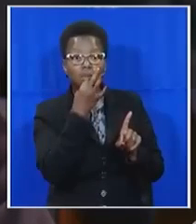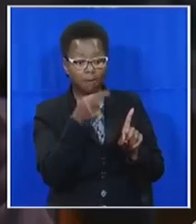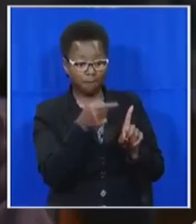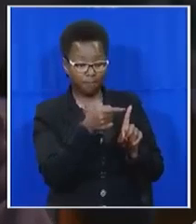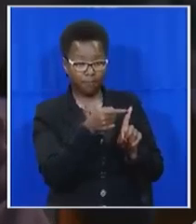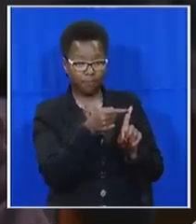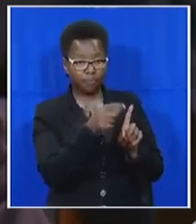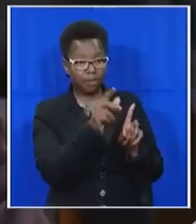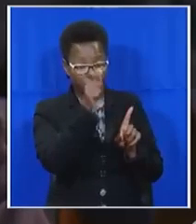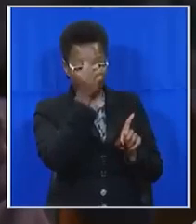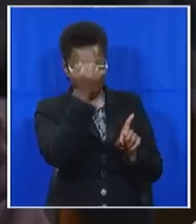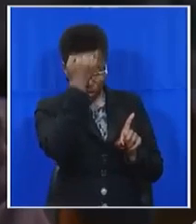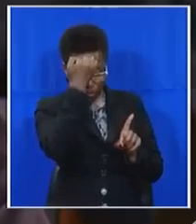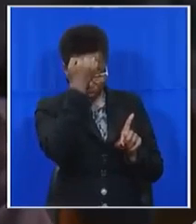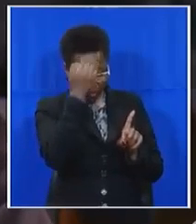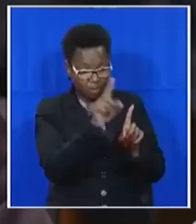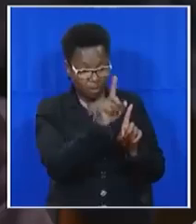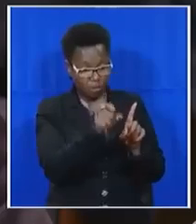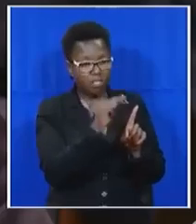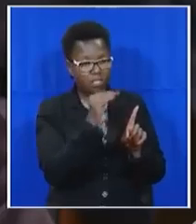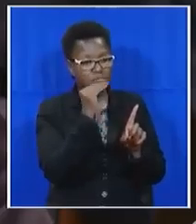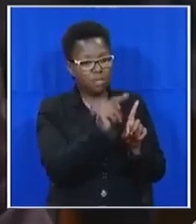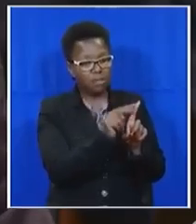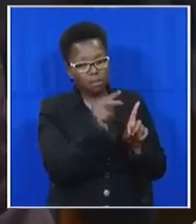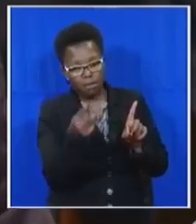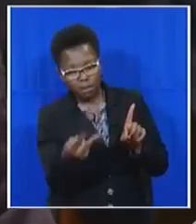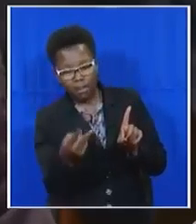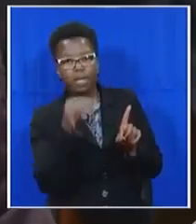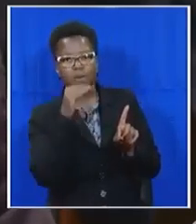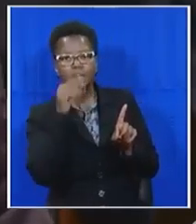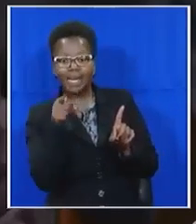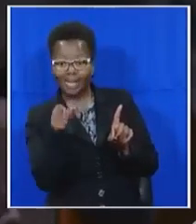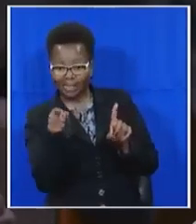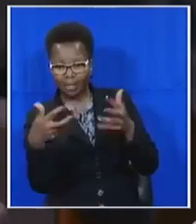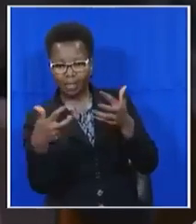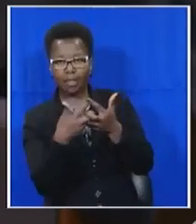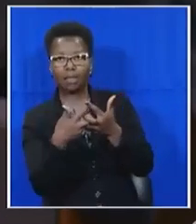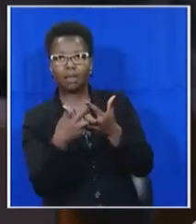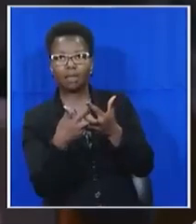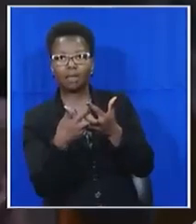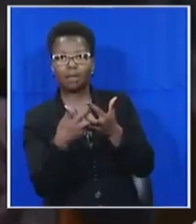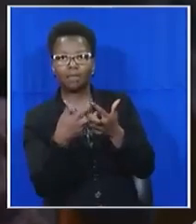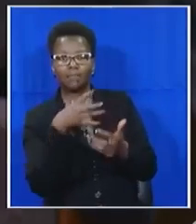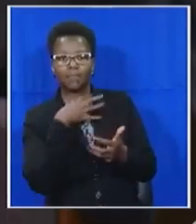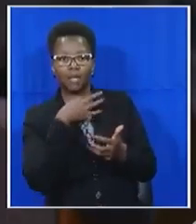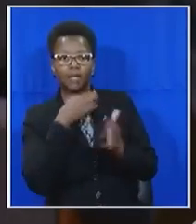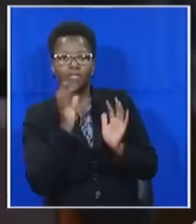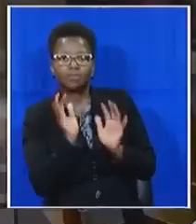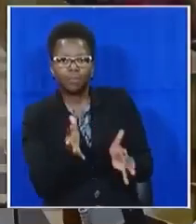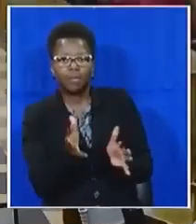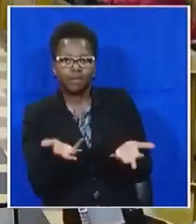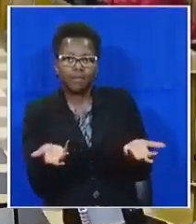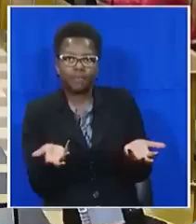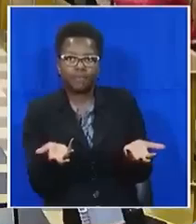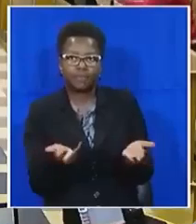know, stupid question, you're transferring the meaning to the person you're referring to. It's an English instrument.